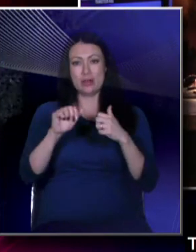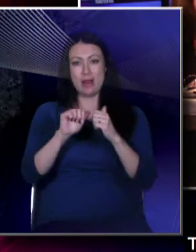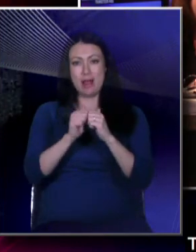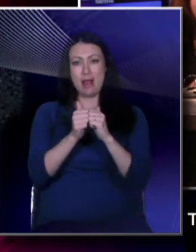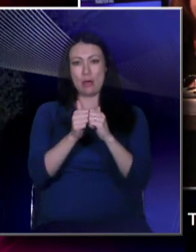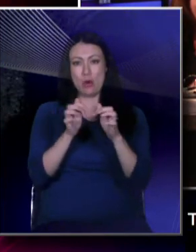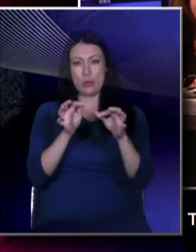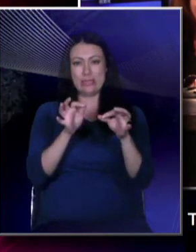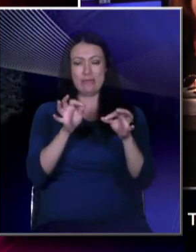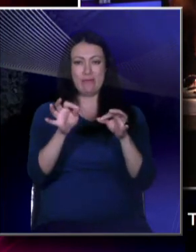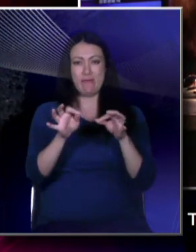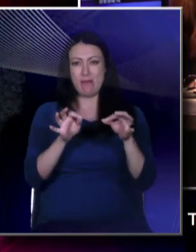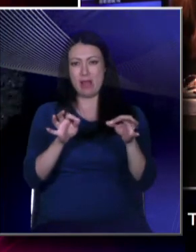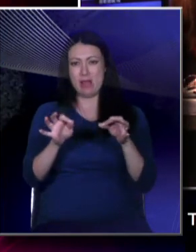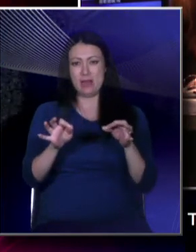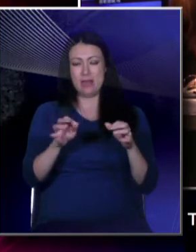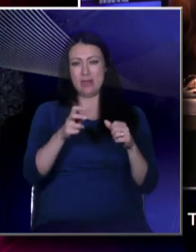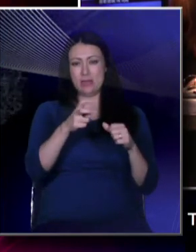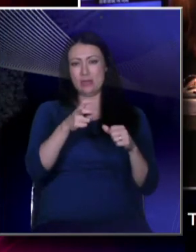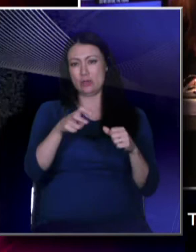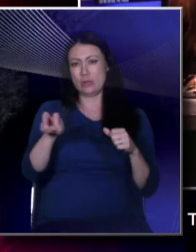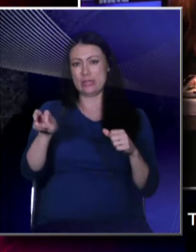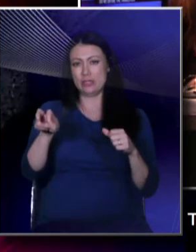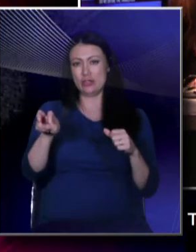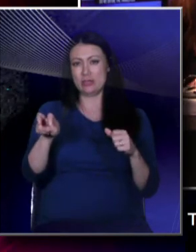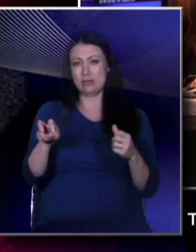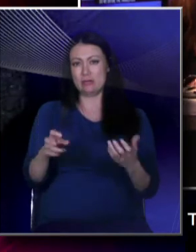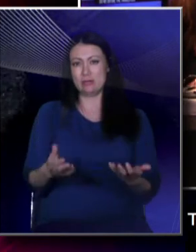define the transition?